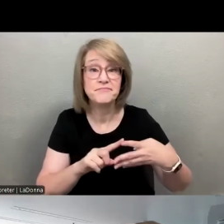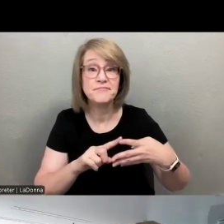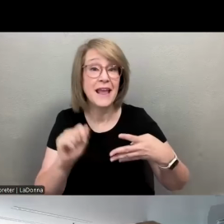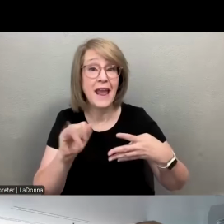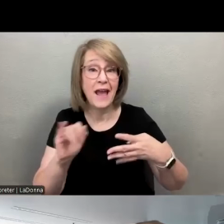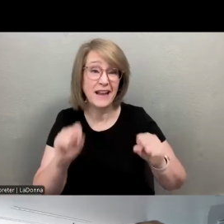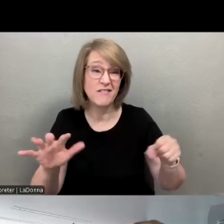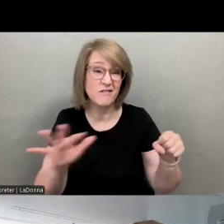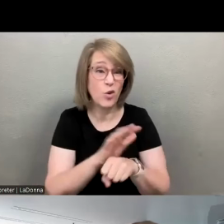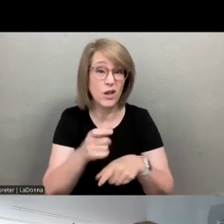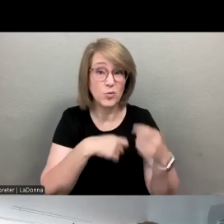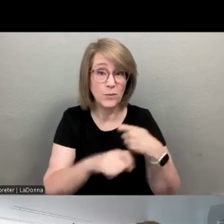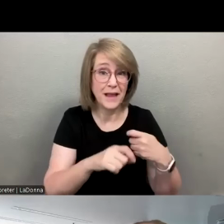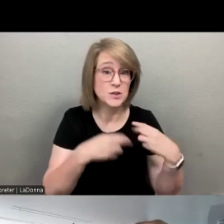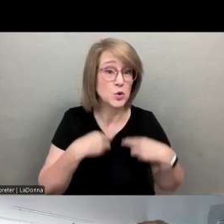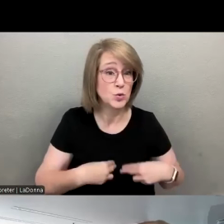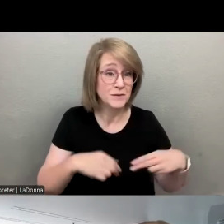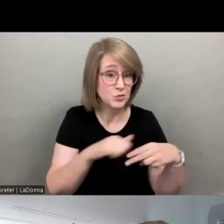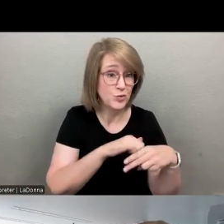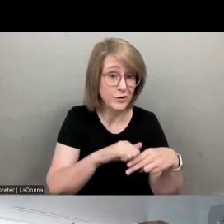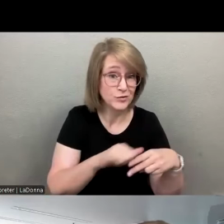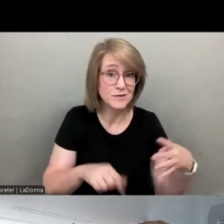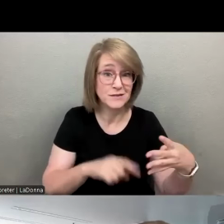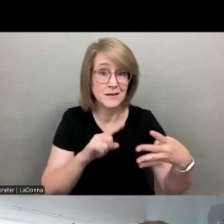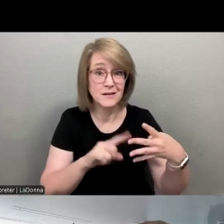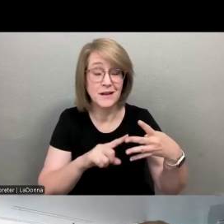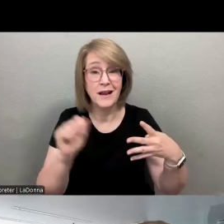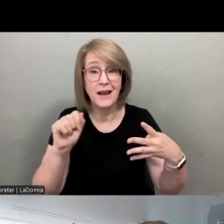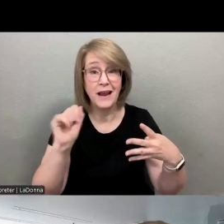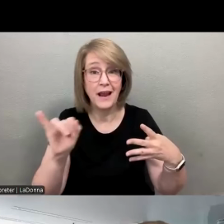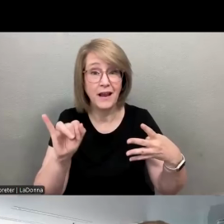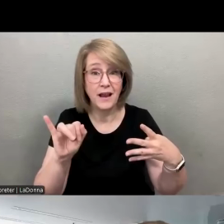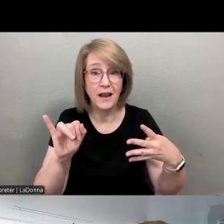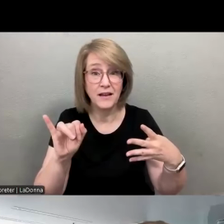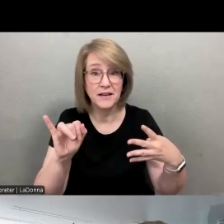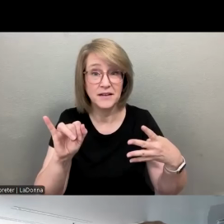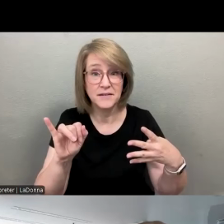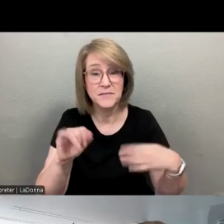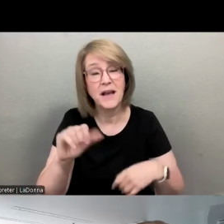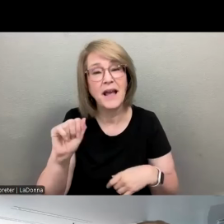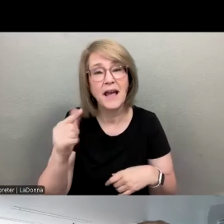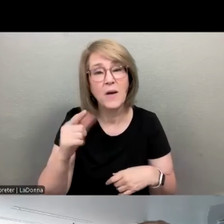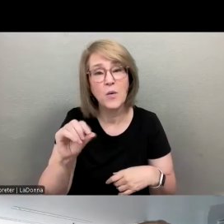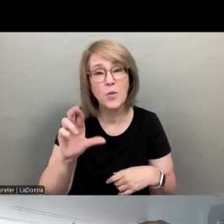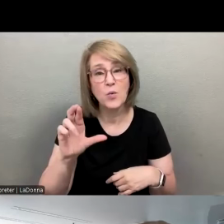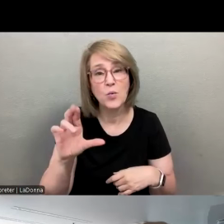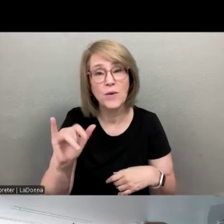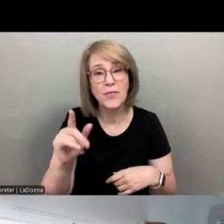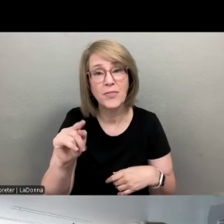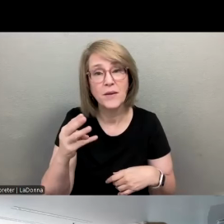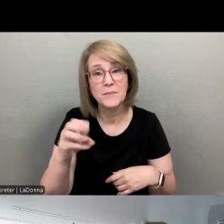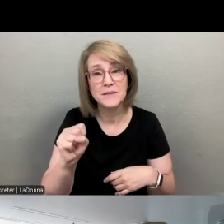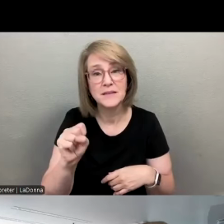training content based on performance. C, AI limits ability to develop soft skills. Or